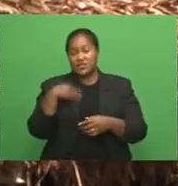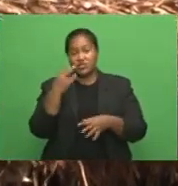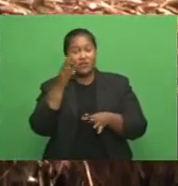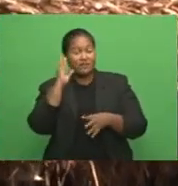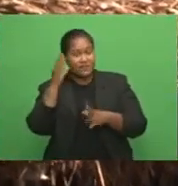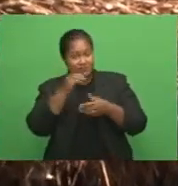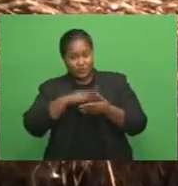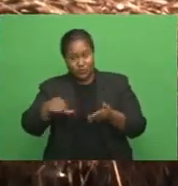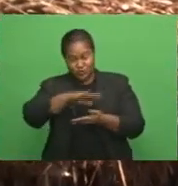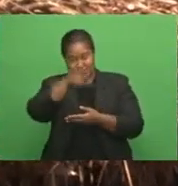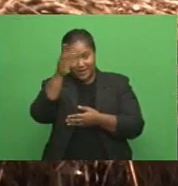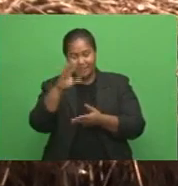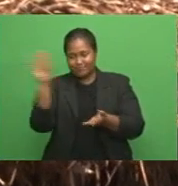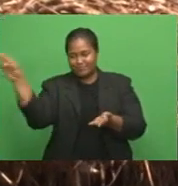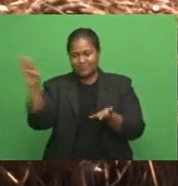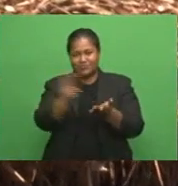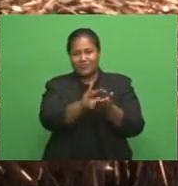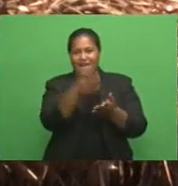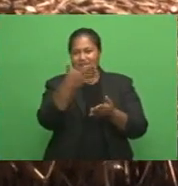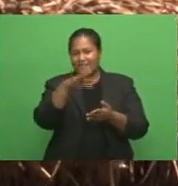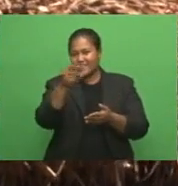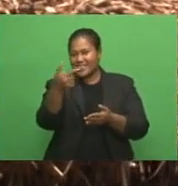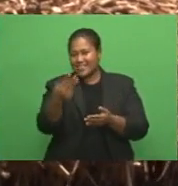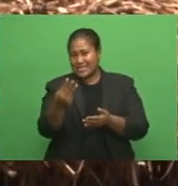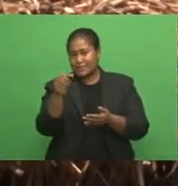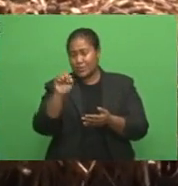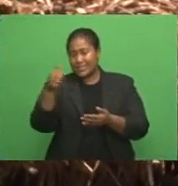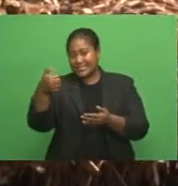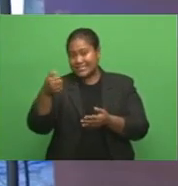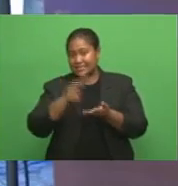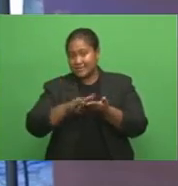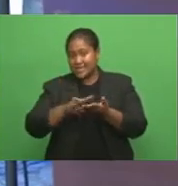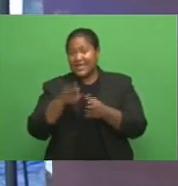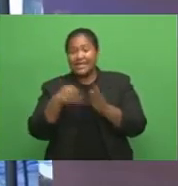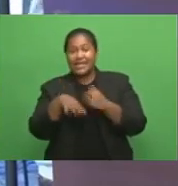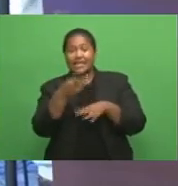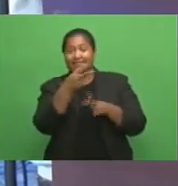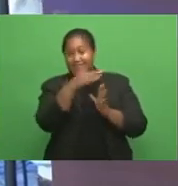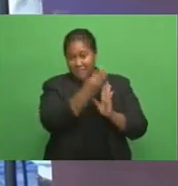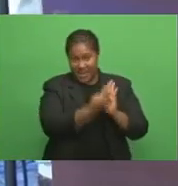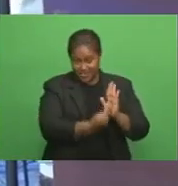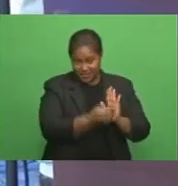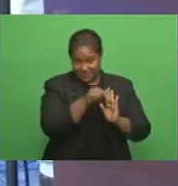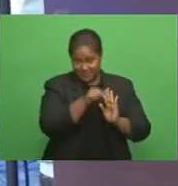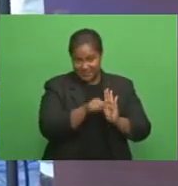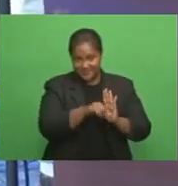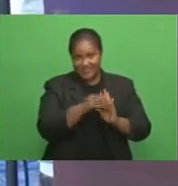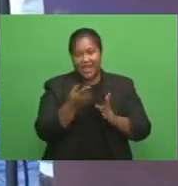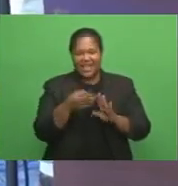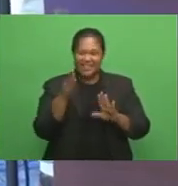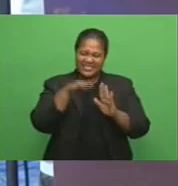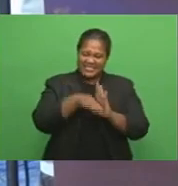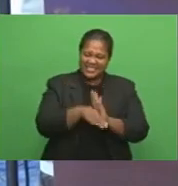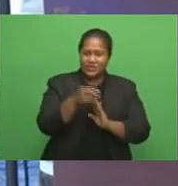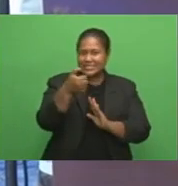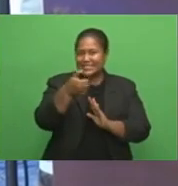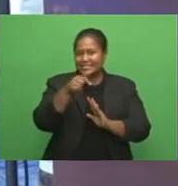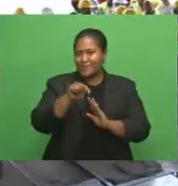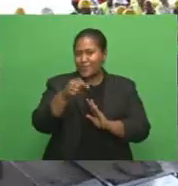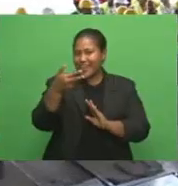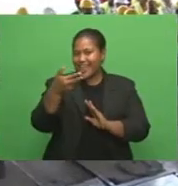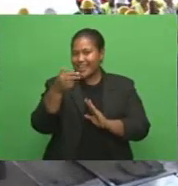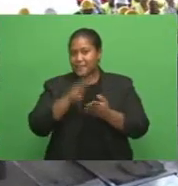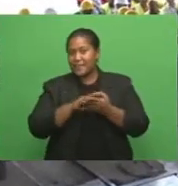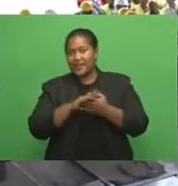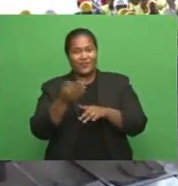was allocated $53.6 million in the 2020-2021 budget, a decrease of $16.8 million from